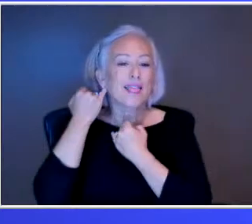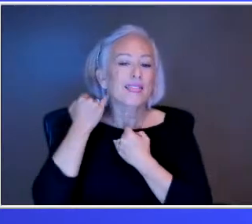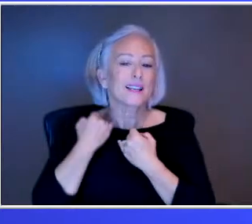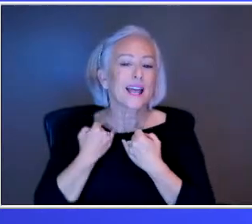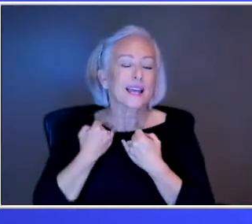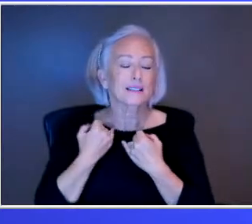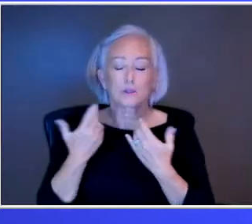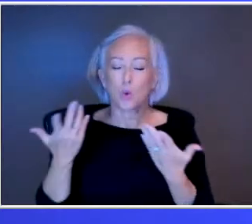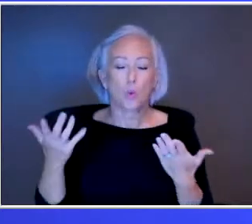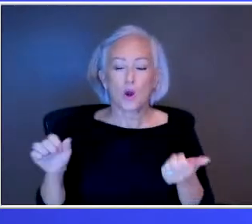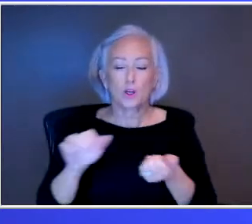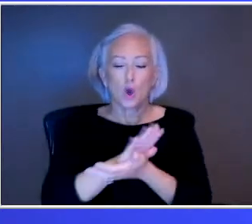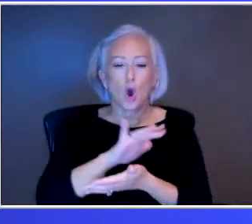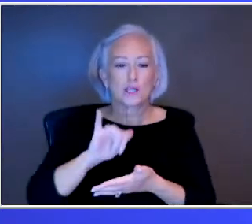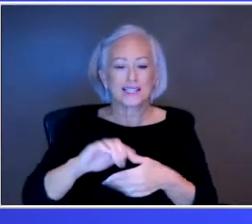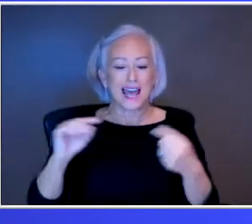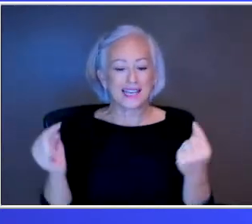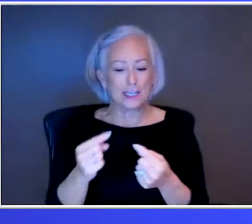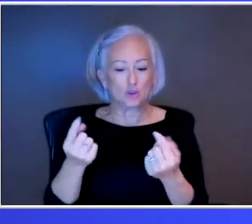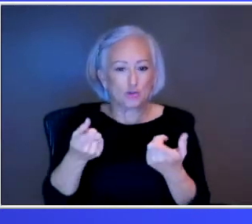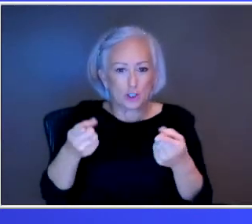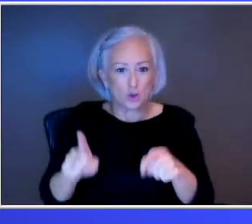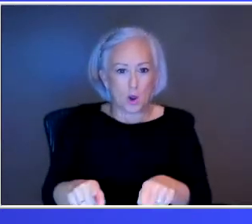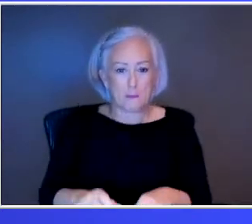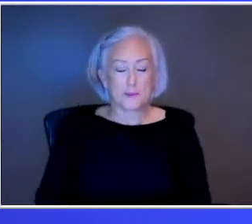That can happen from